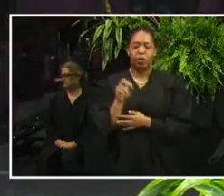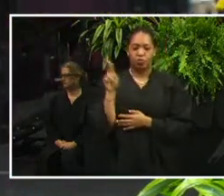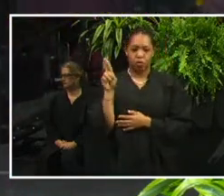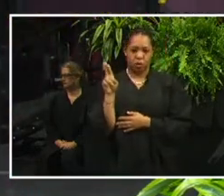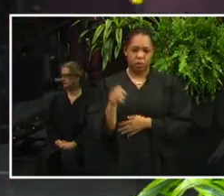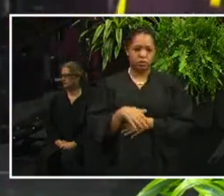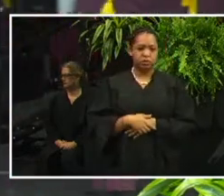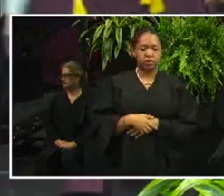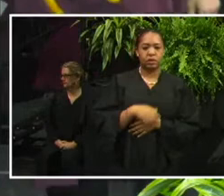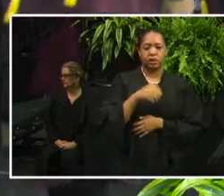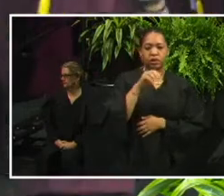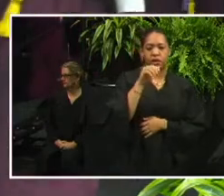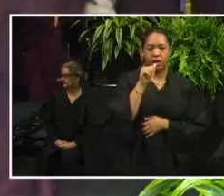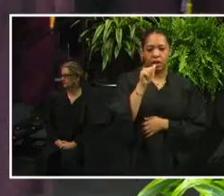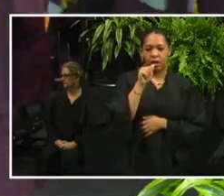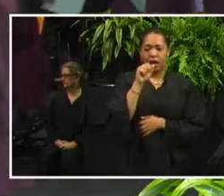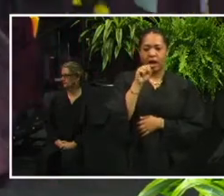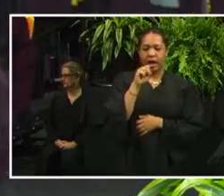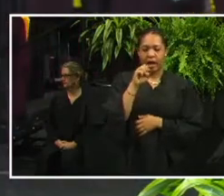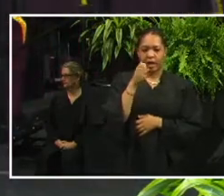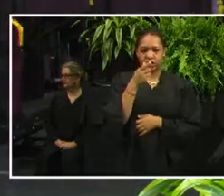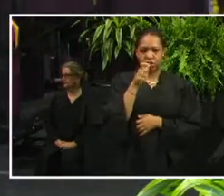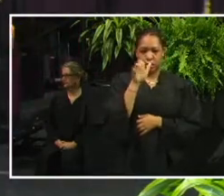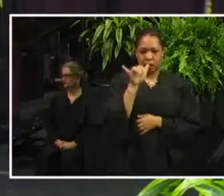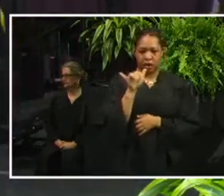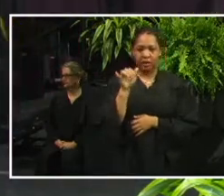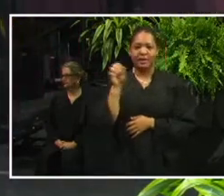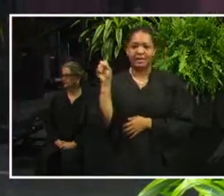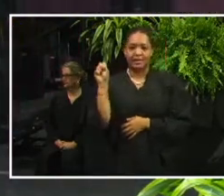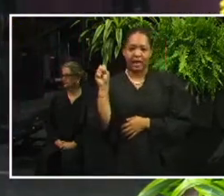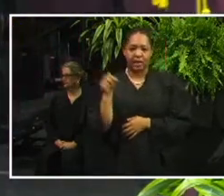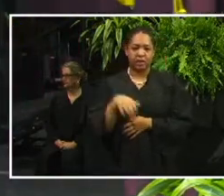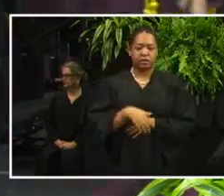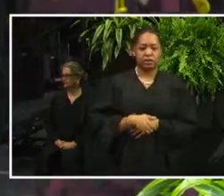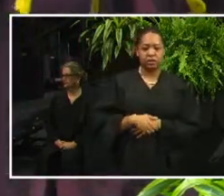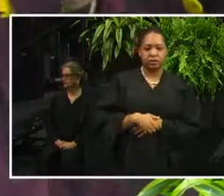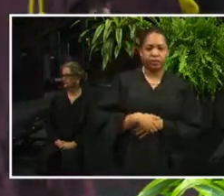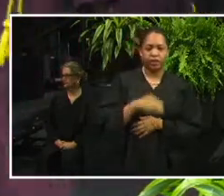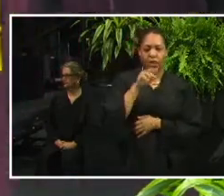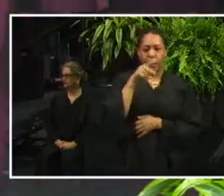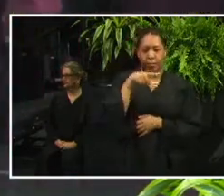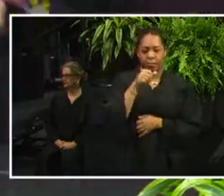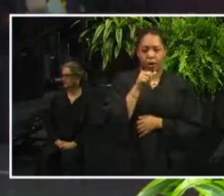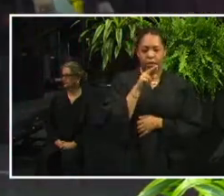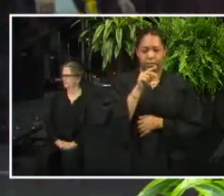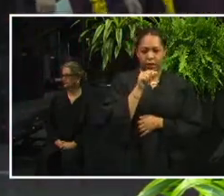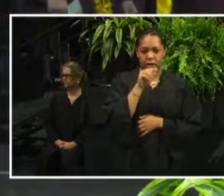Ashley Nicole Salas. Parmita Samia Kalantari.